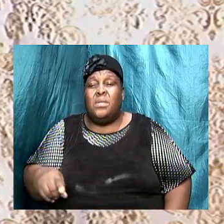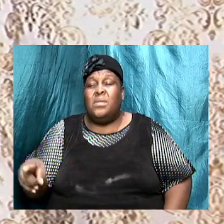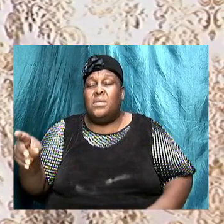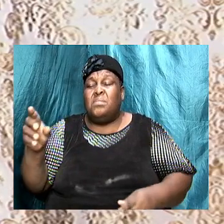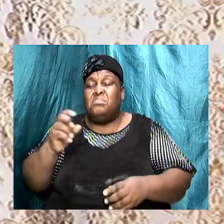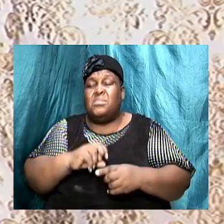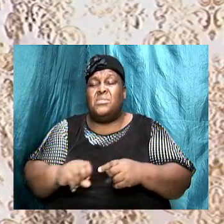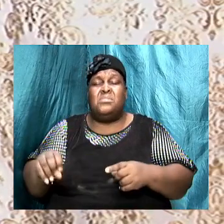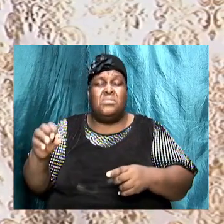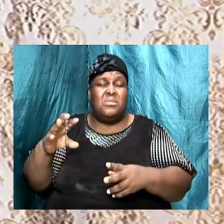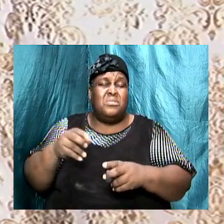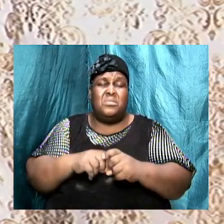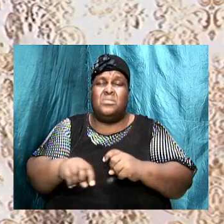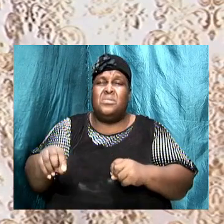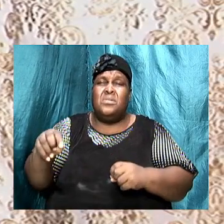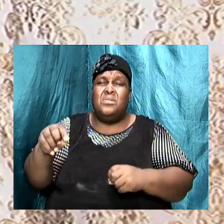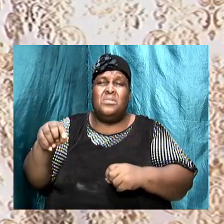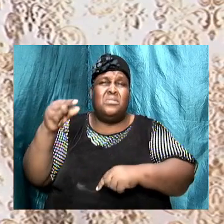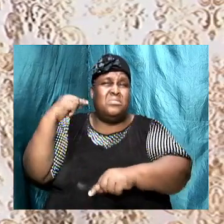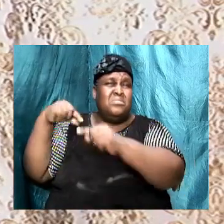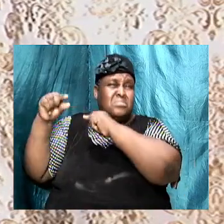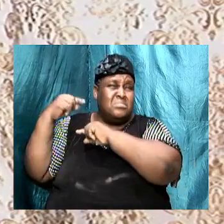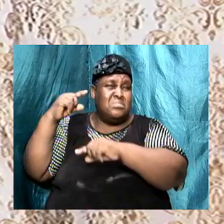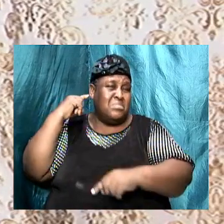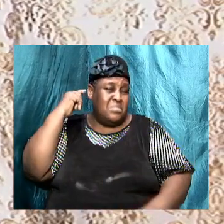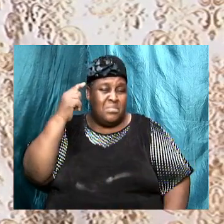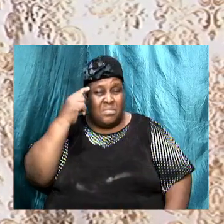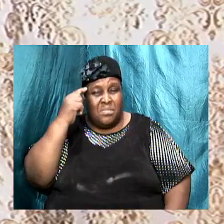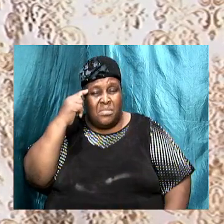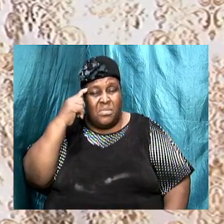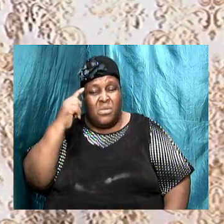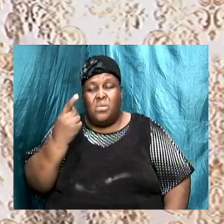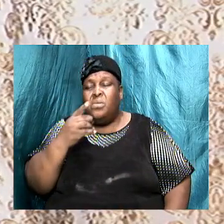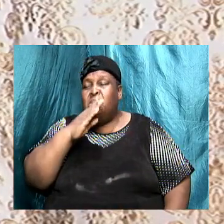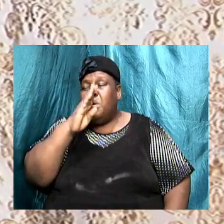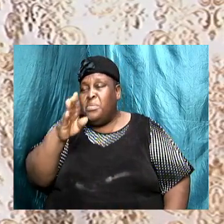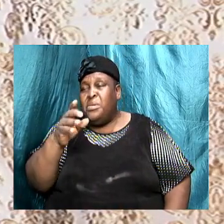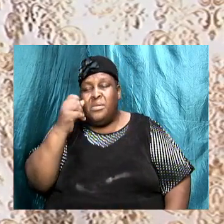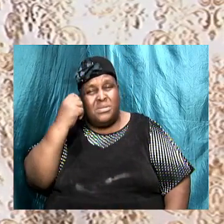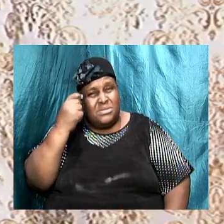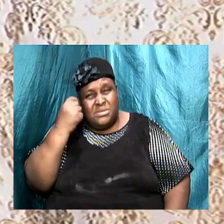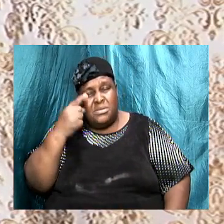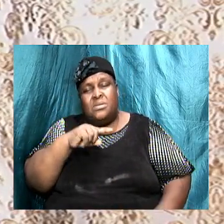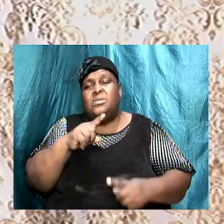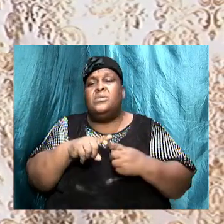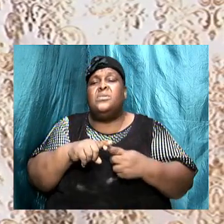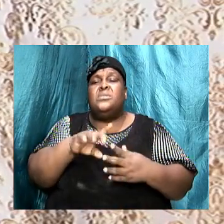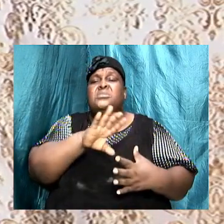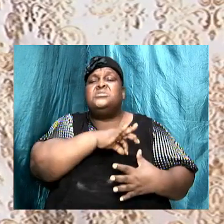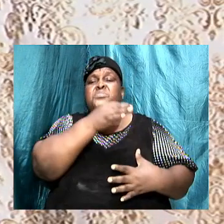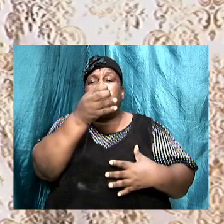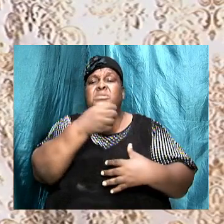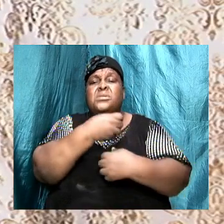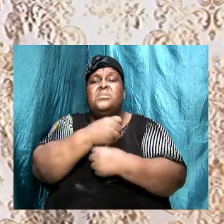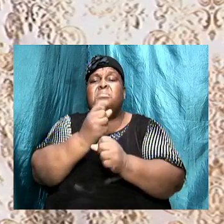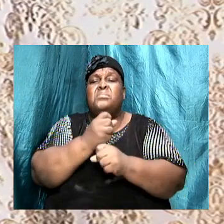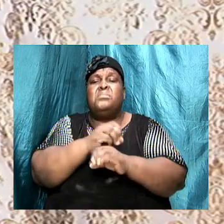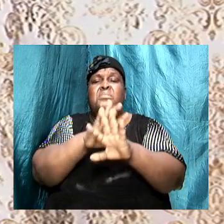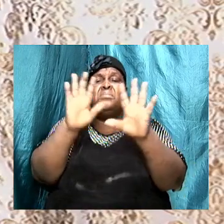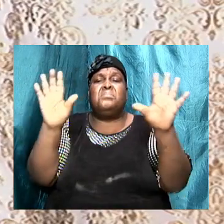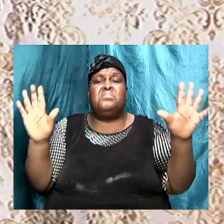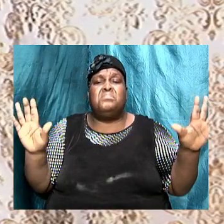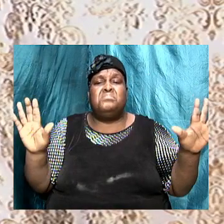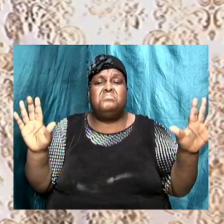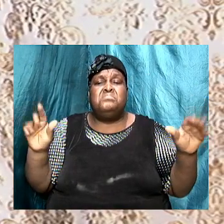unregenerated mind, and can only be understood when the Spirit makes them clear. And a lot of us can attest to